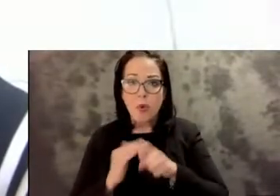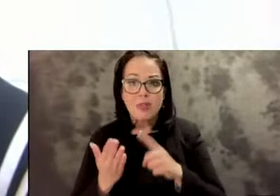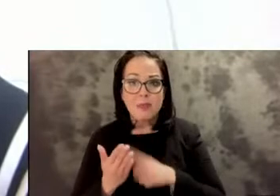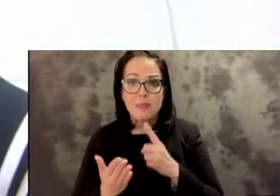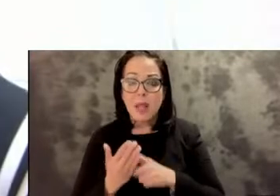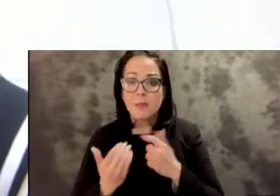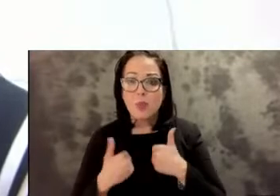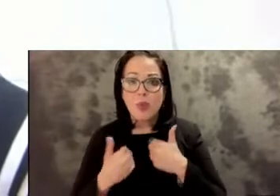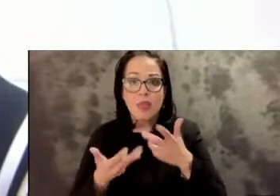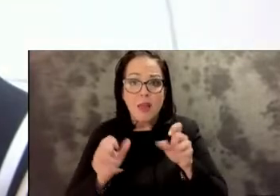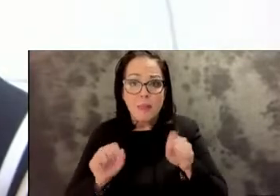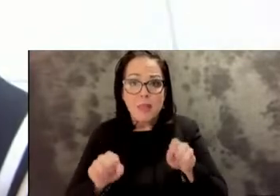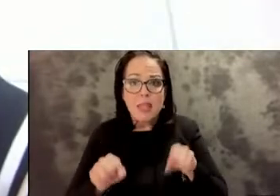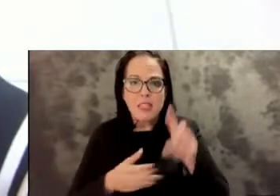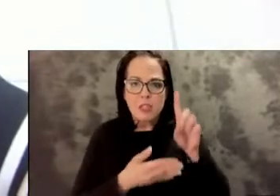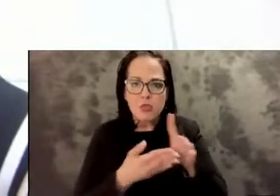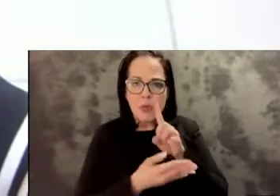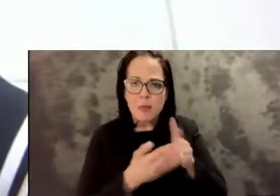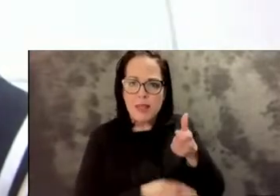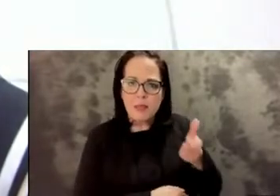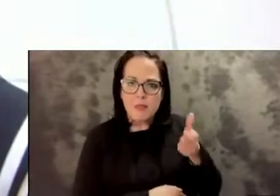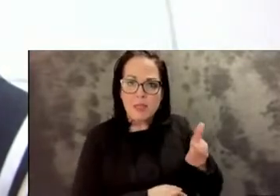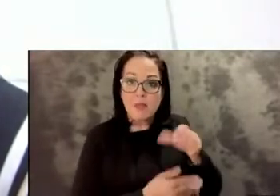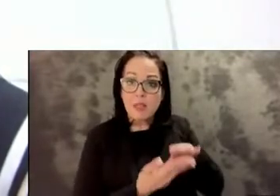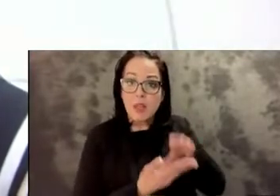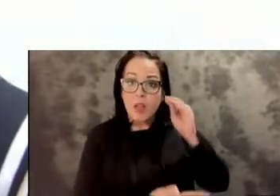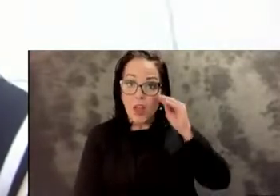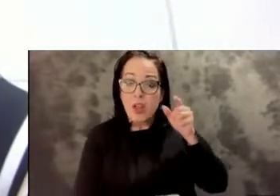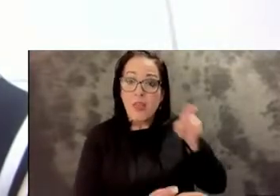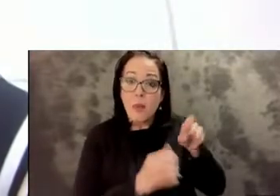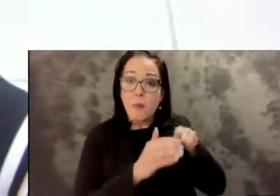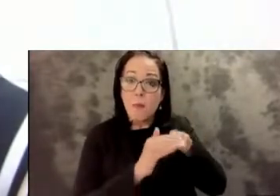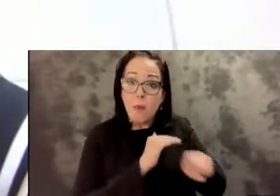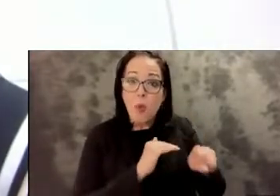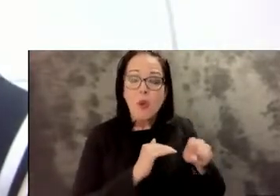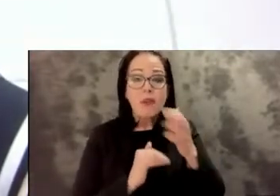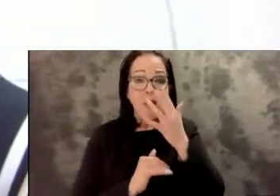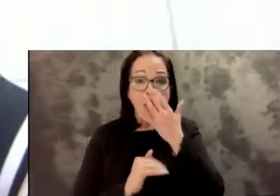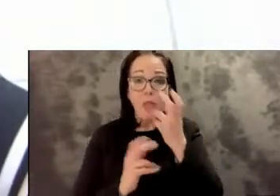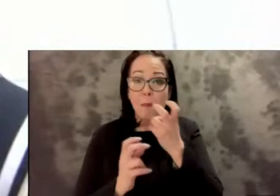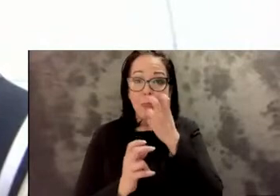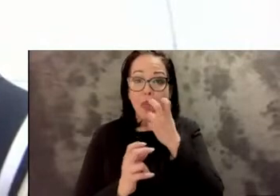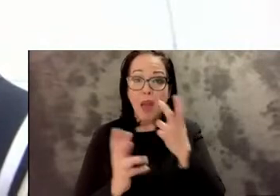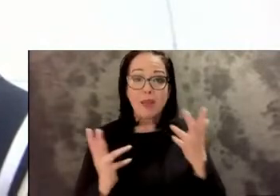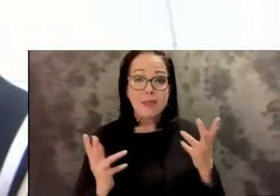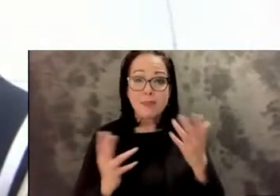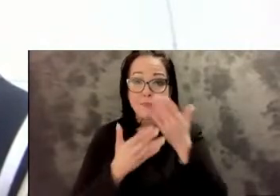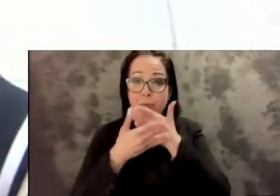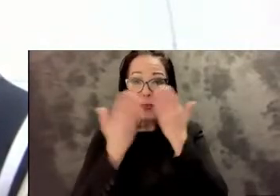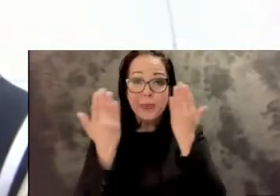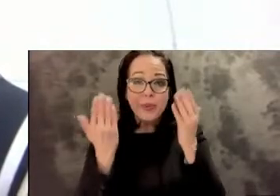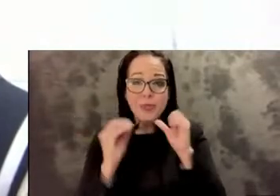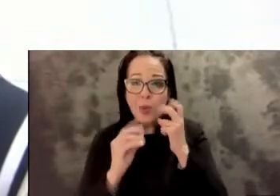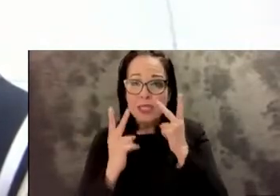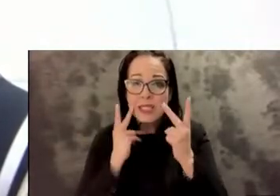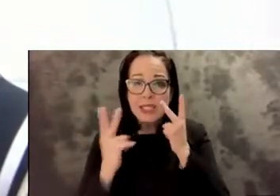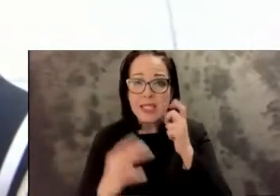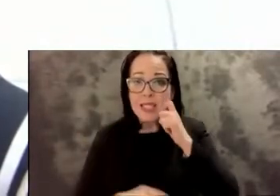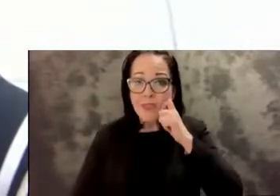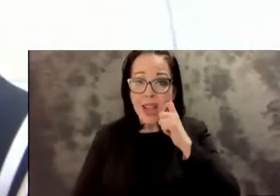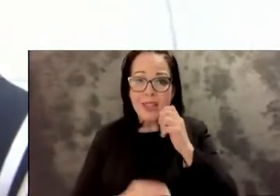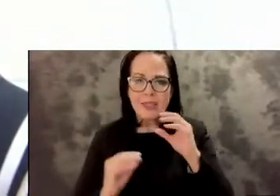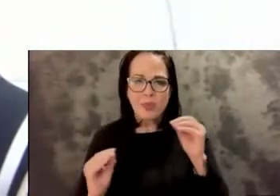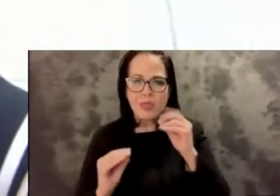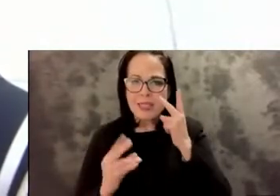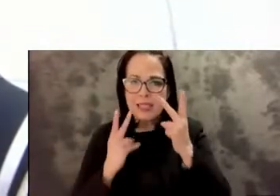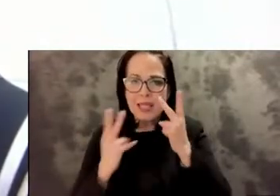discriminate. Rather, I would say that they are born colorblind because most children interact with people